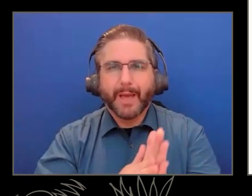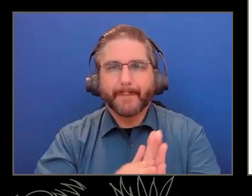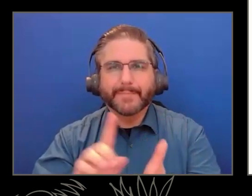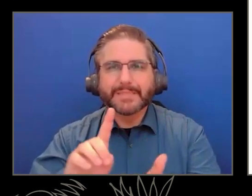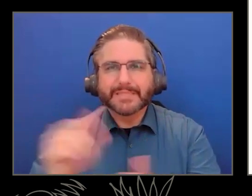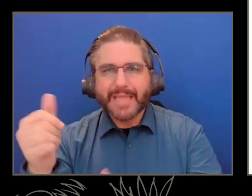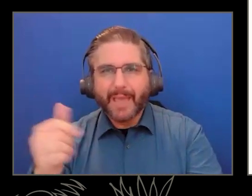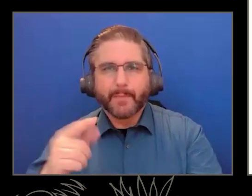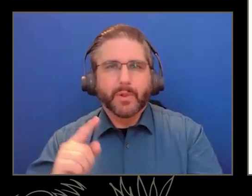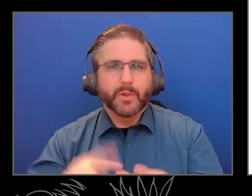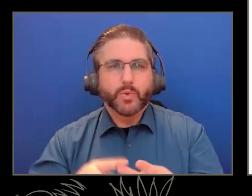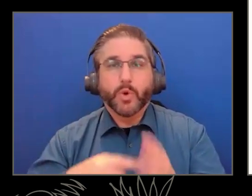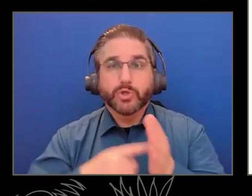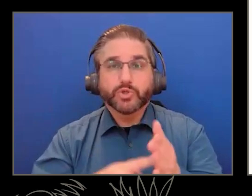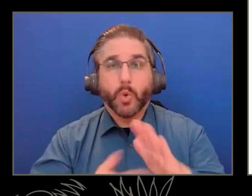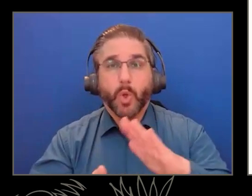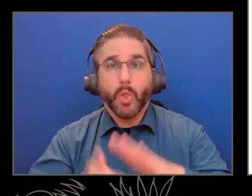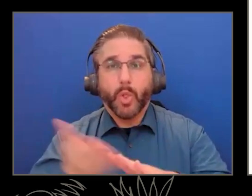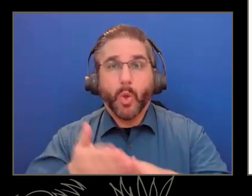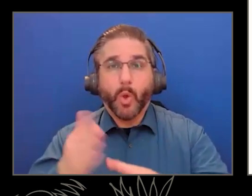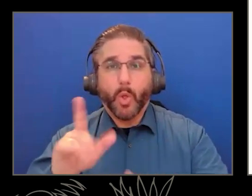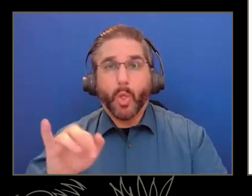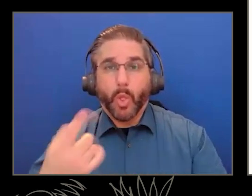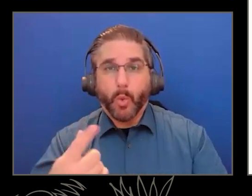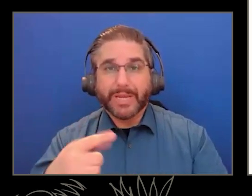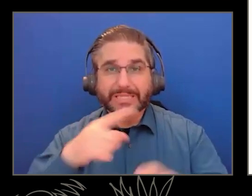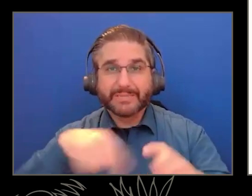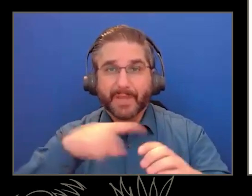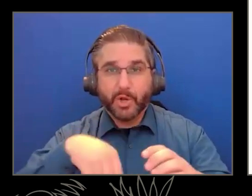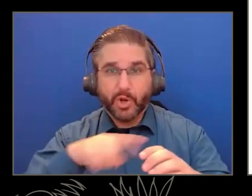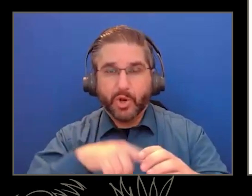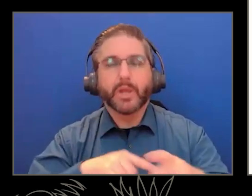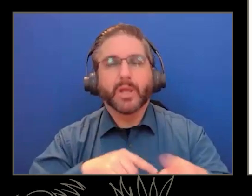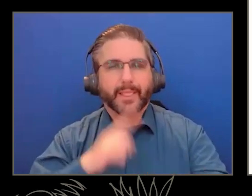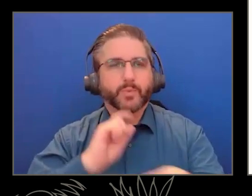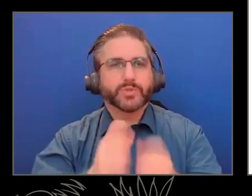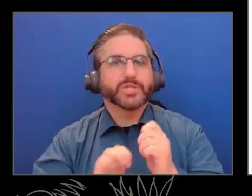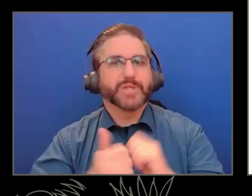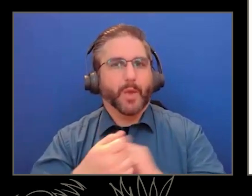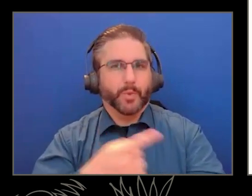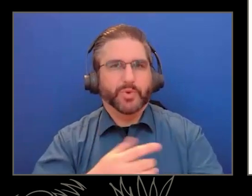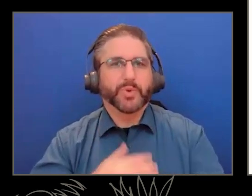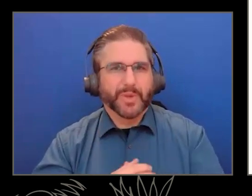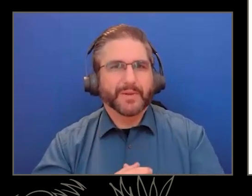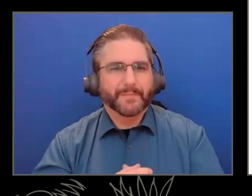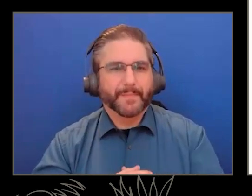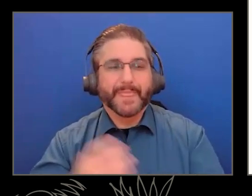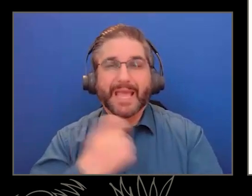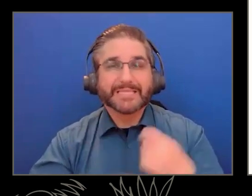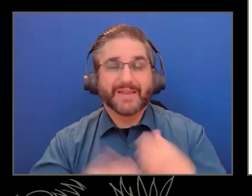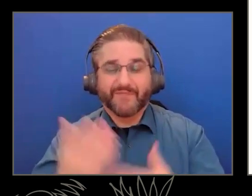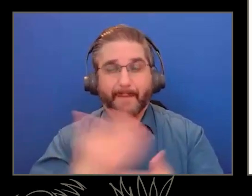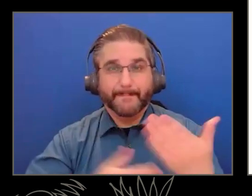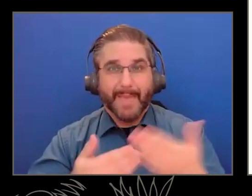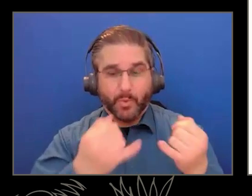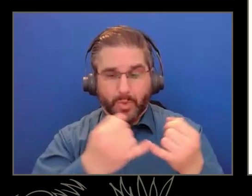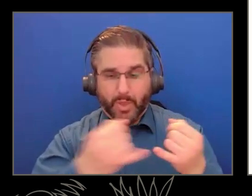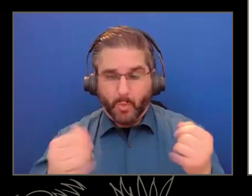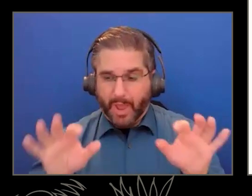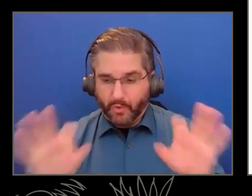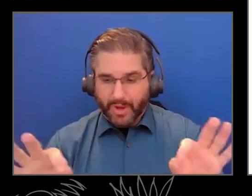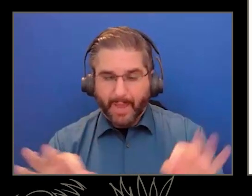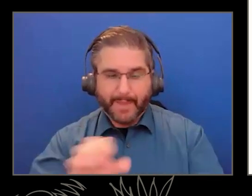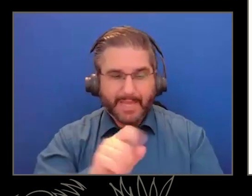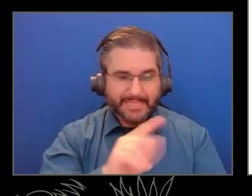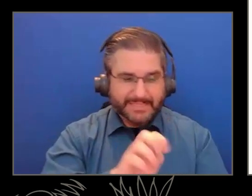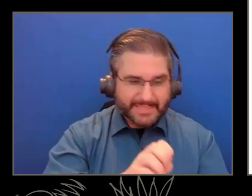spinner when you are submitting a form, this is going to change how you do it. So instead of manually wiring up your own state and error